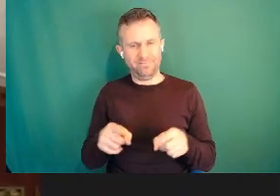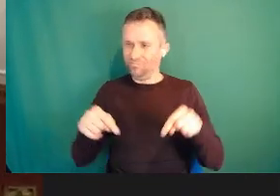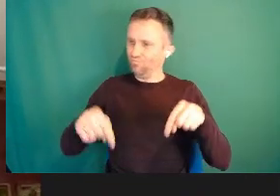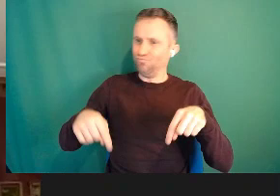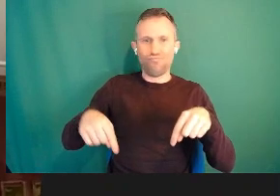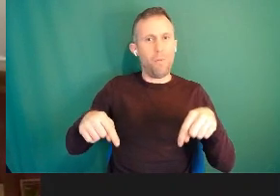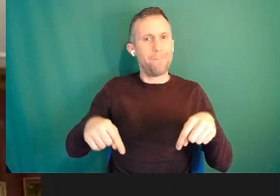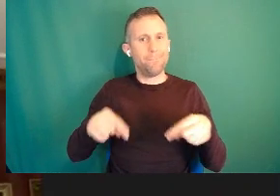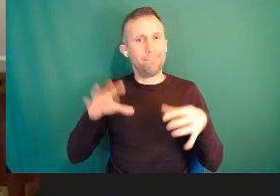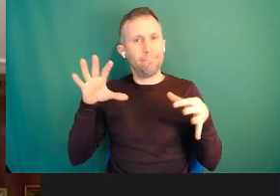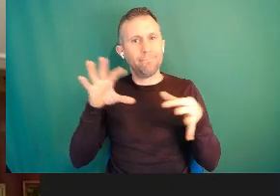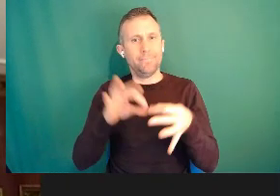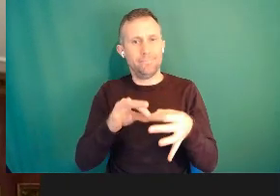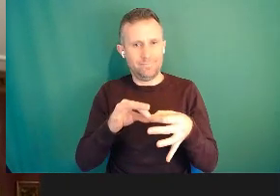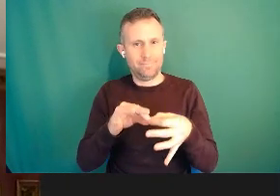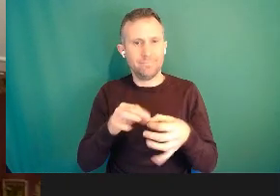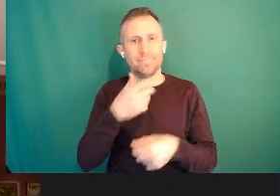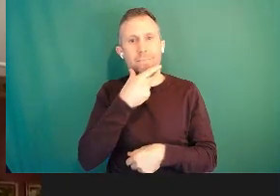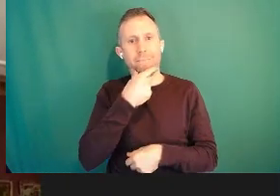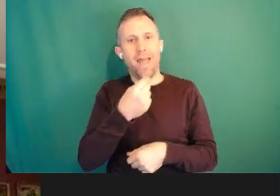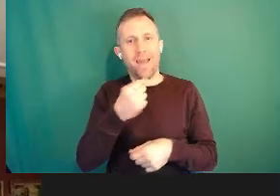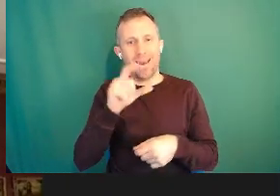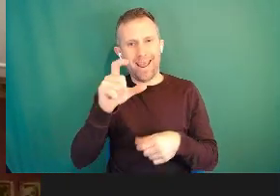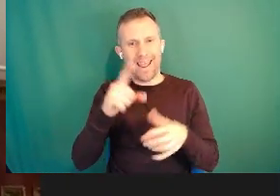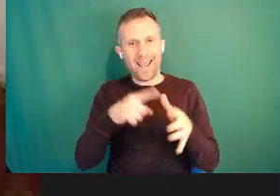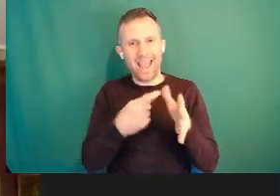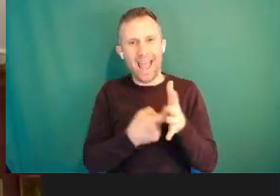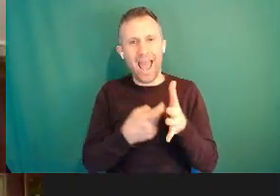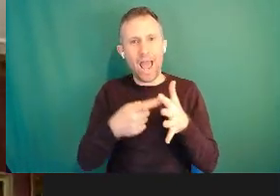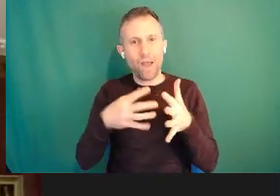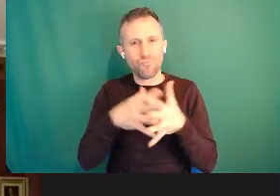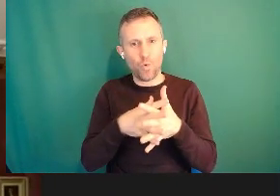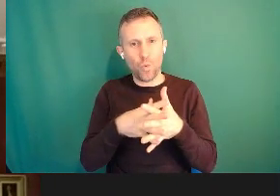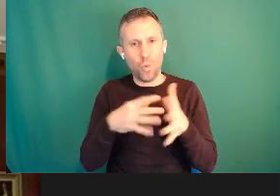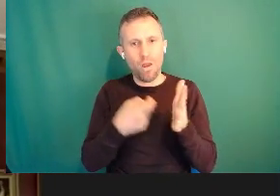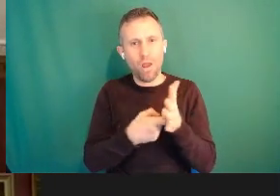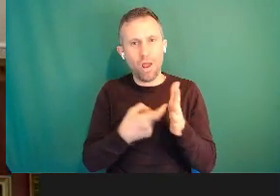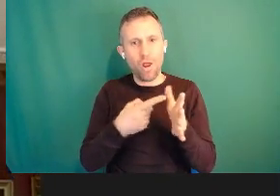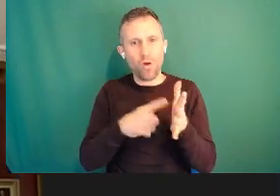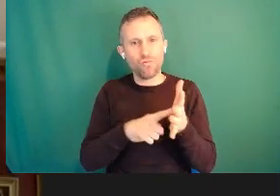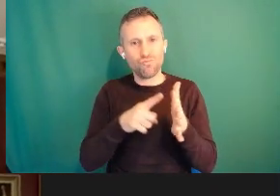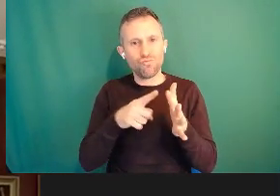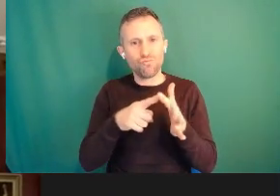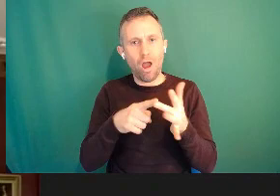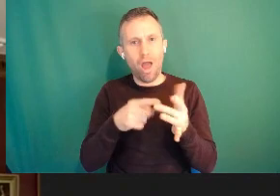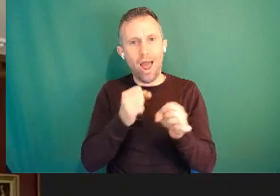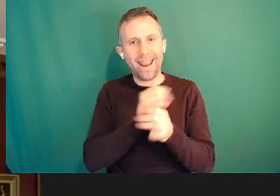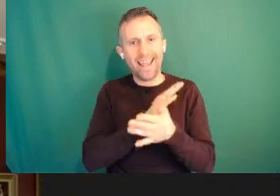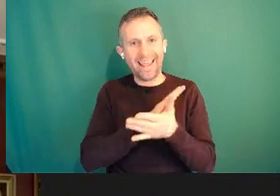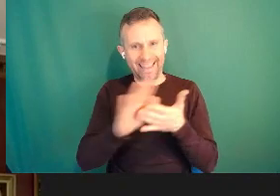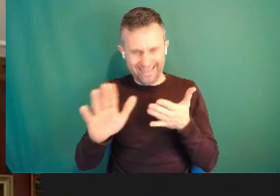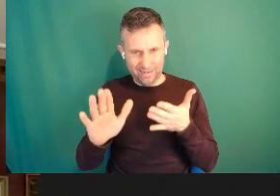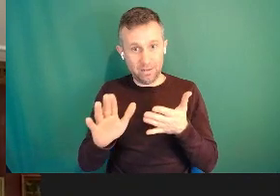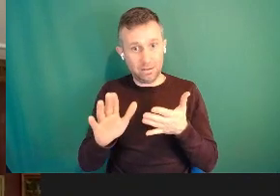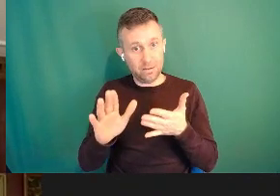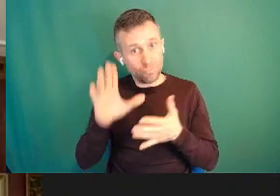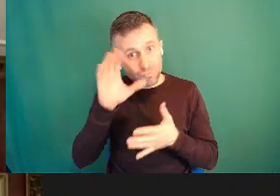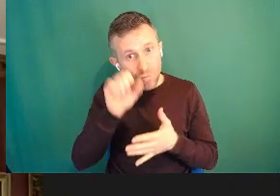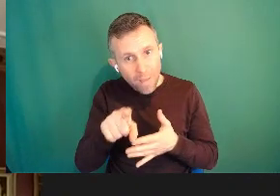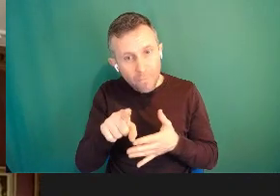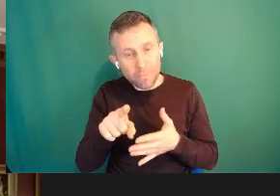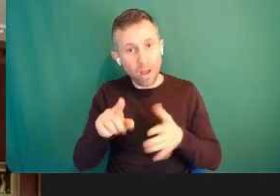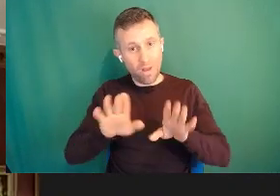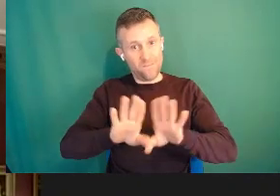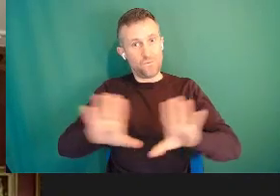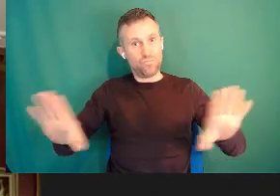1650, he lived here, he owned the house, and he put the brick facade on the front. And so